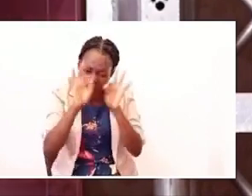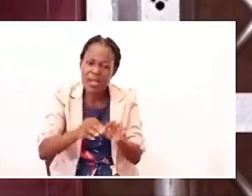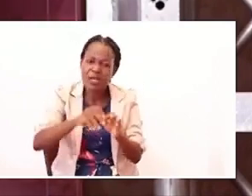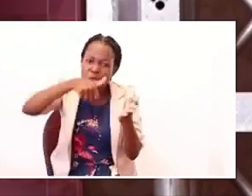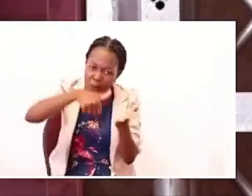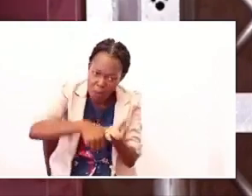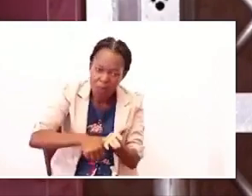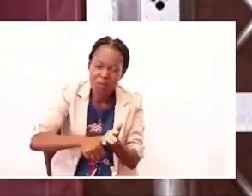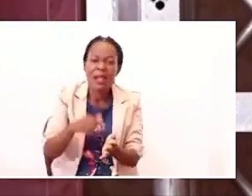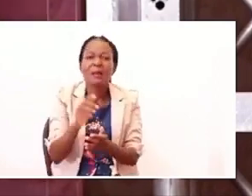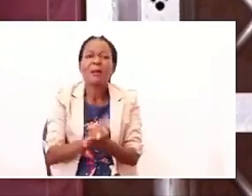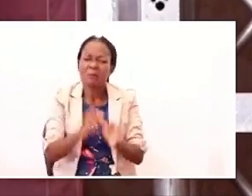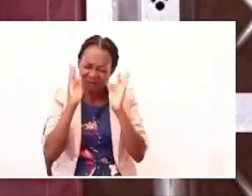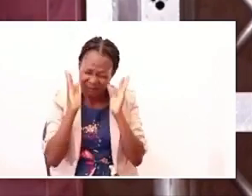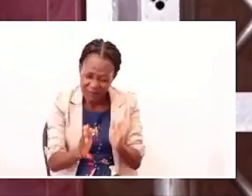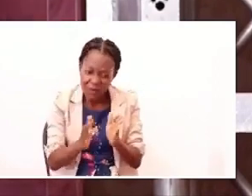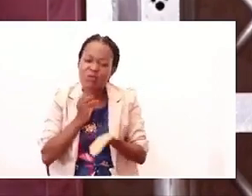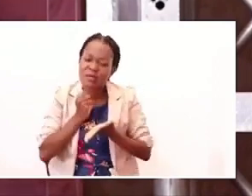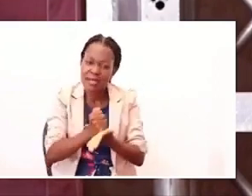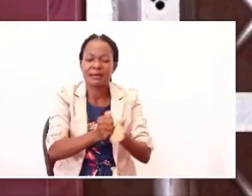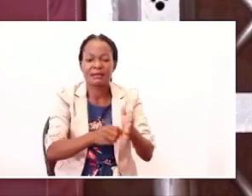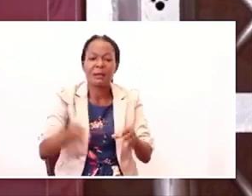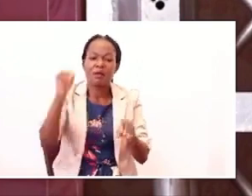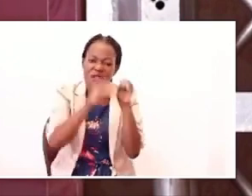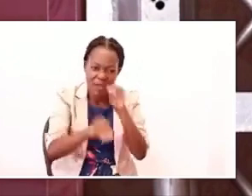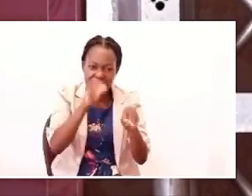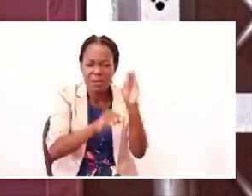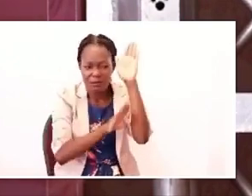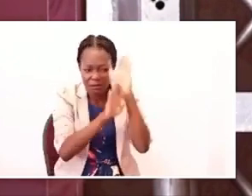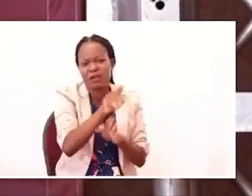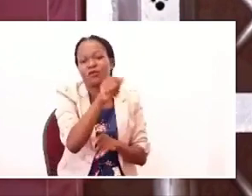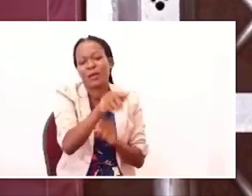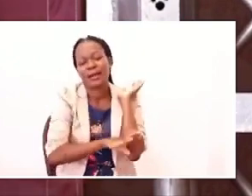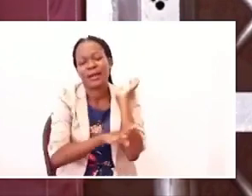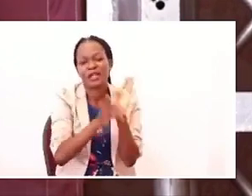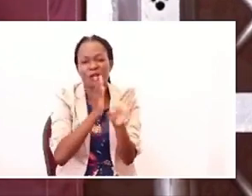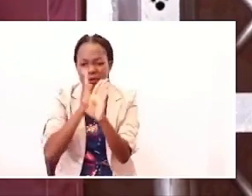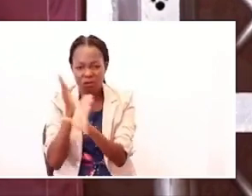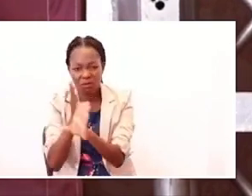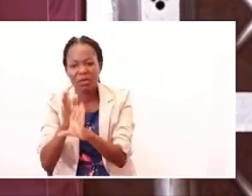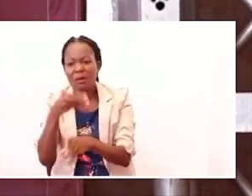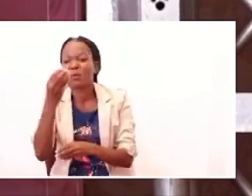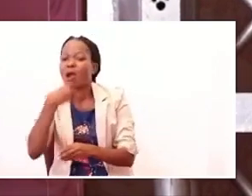if it is going into investment as opposed to consumption.